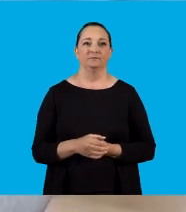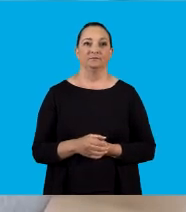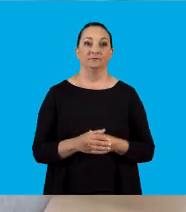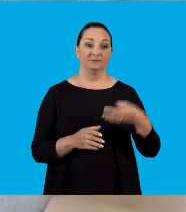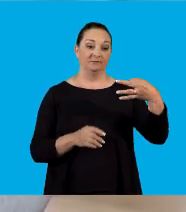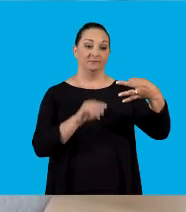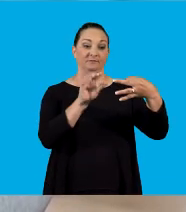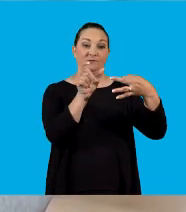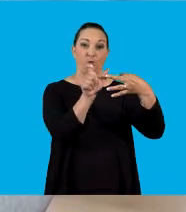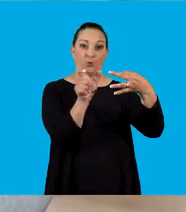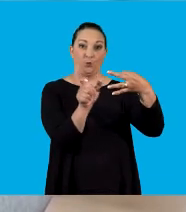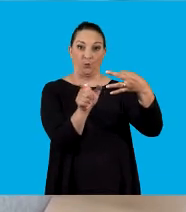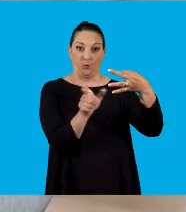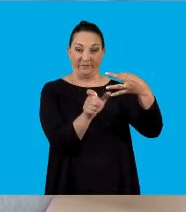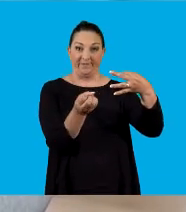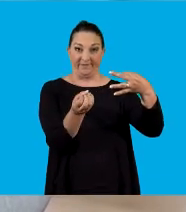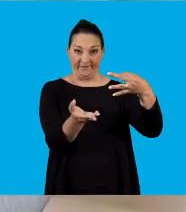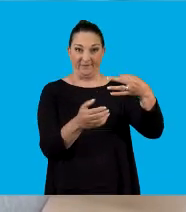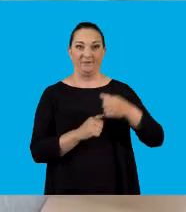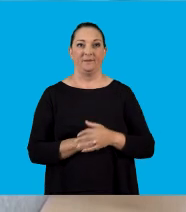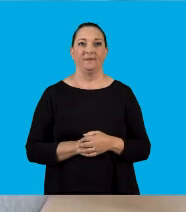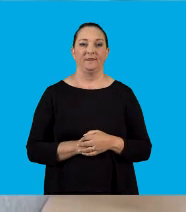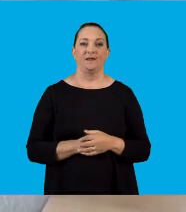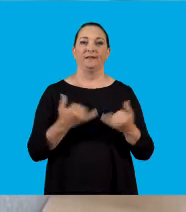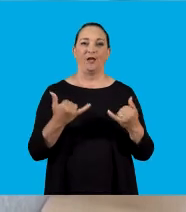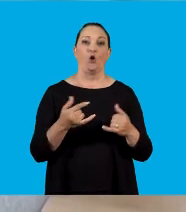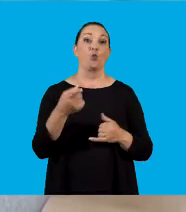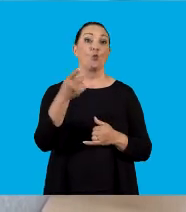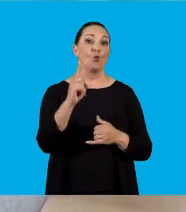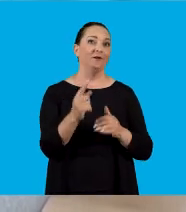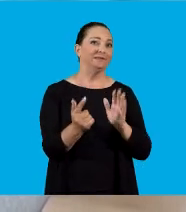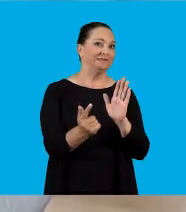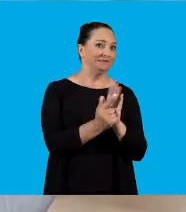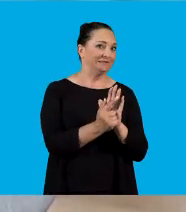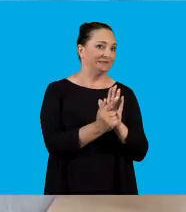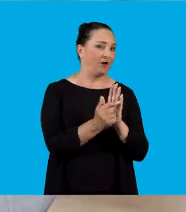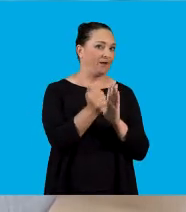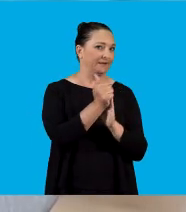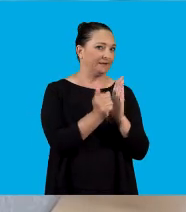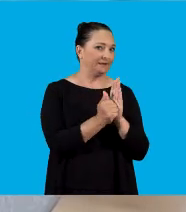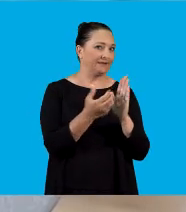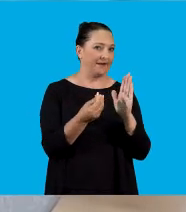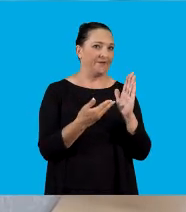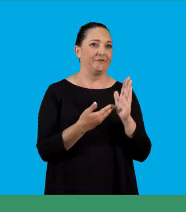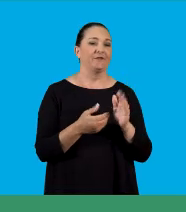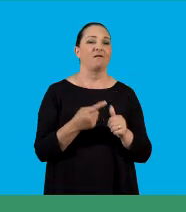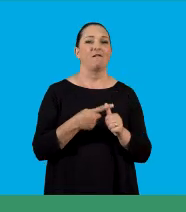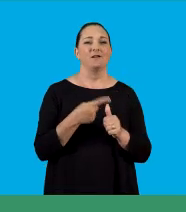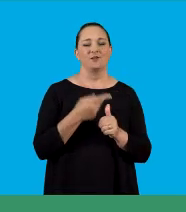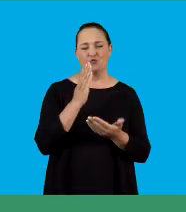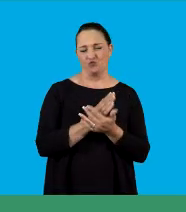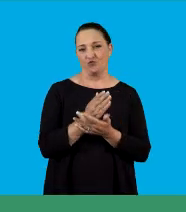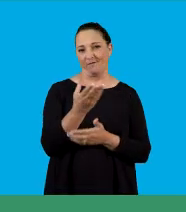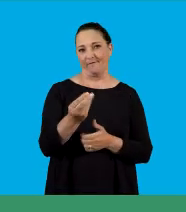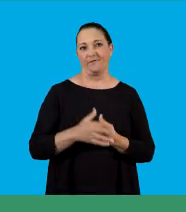the keywords that I've given you. So state the legislation. I'm sure you have the answers. Right, let's go back again and try and